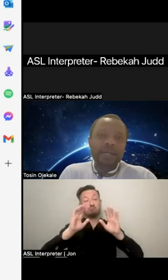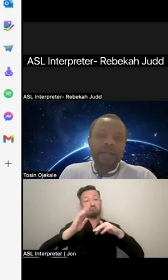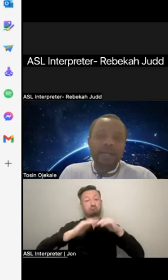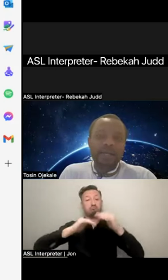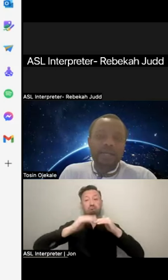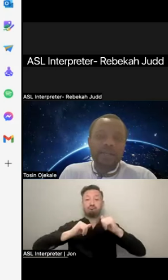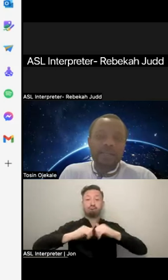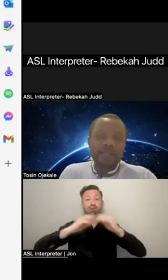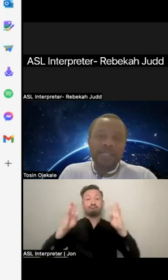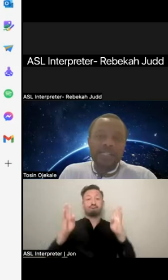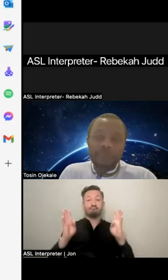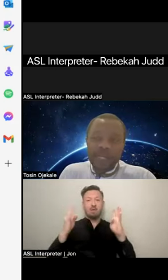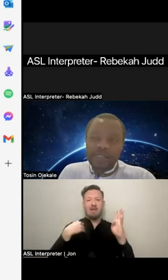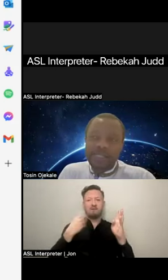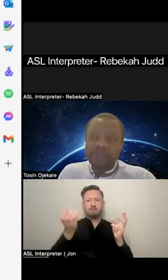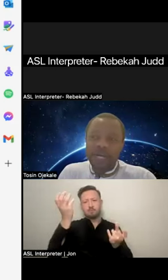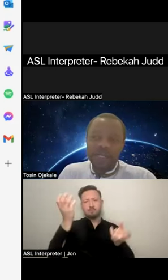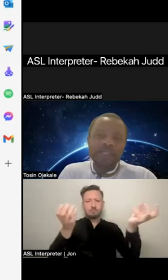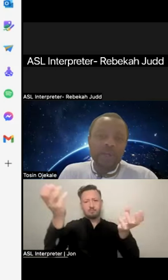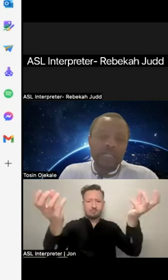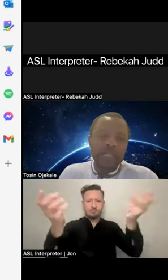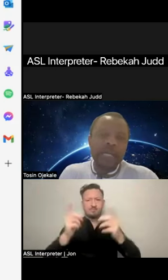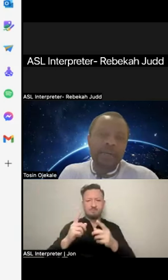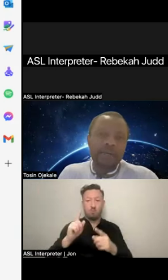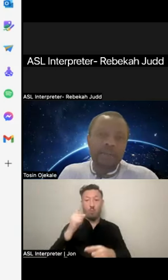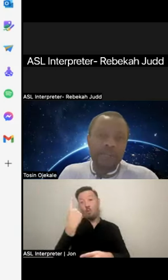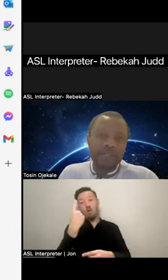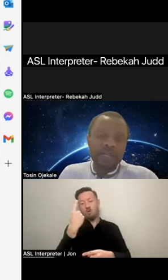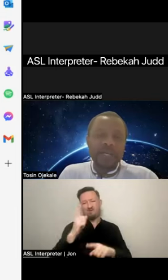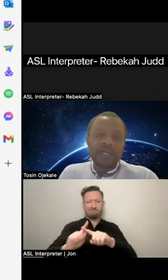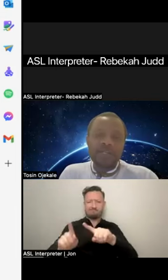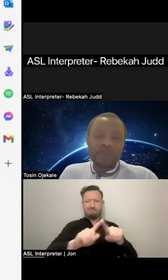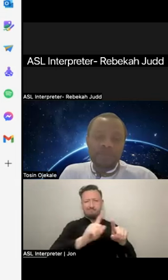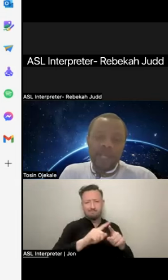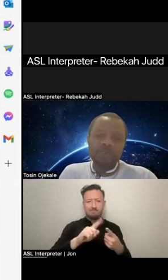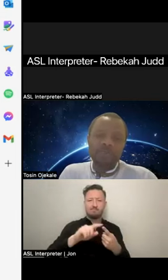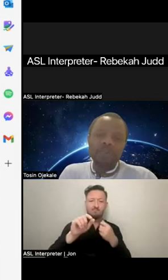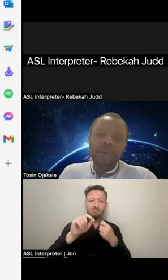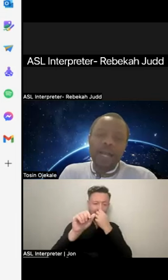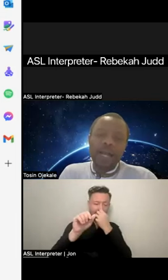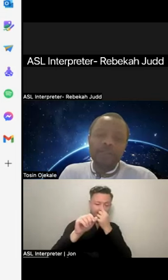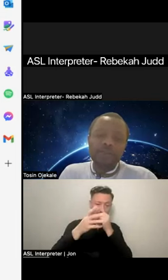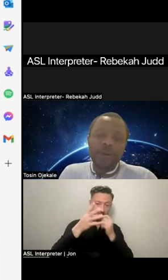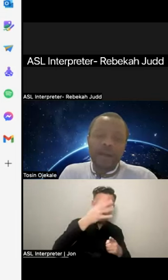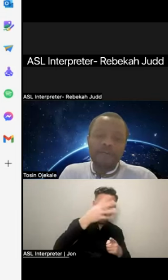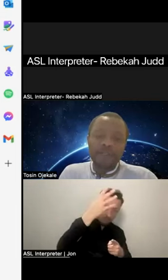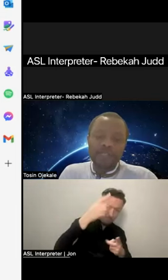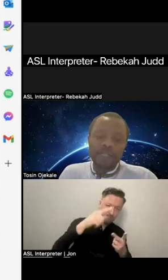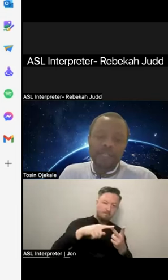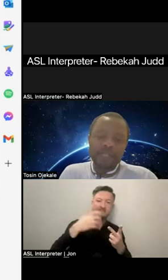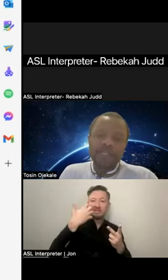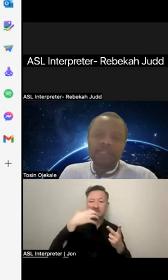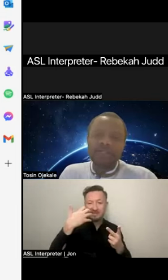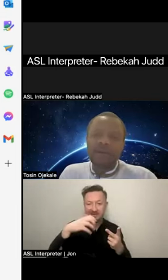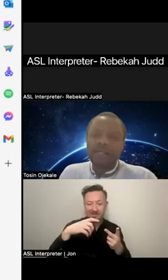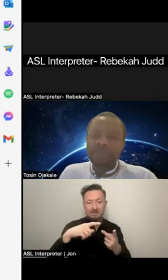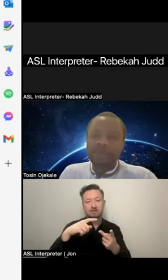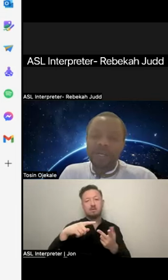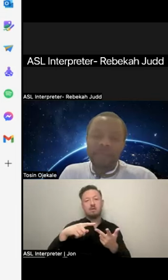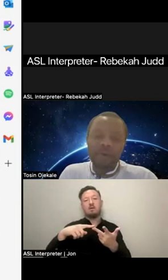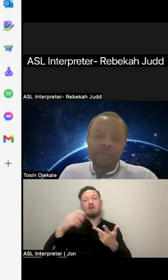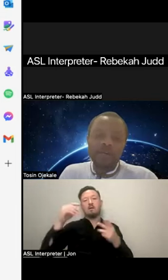depends on the space that you are installing any of these. Some space will require you to have just heat detector